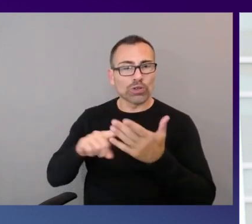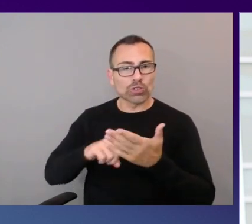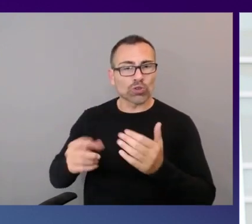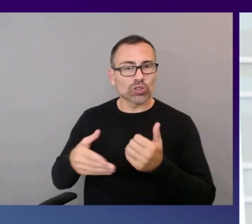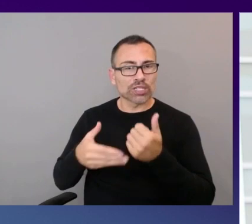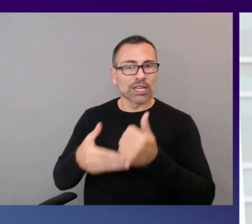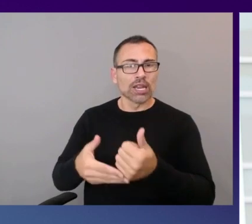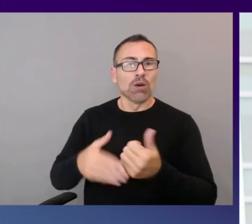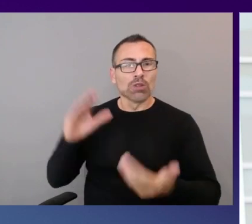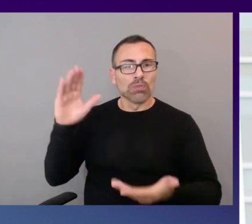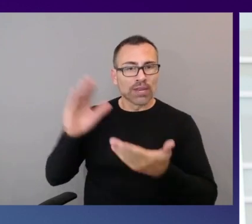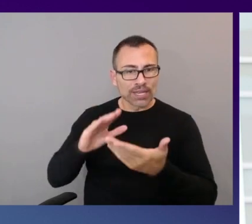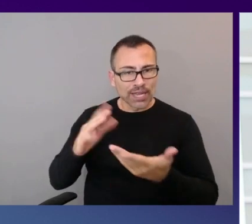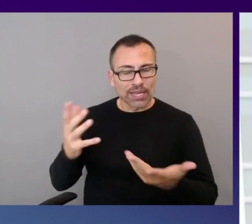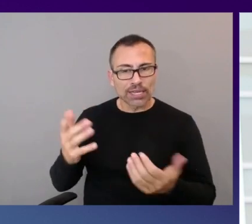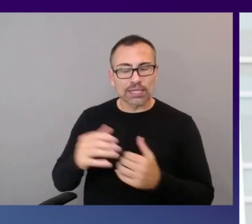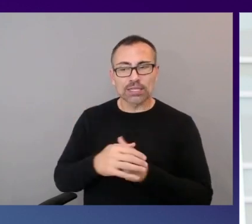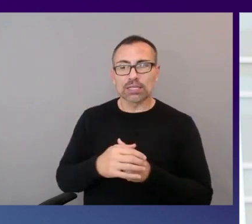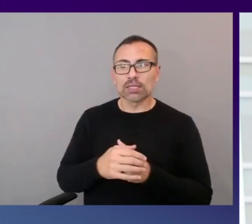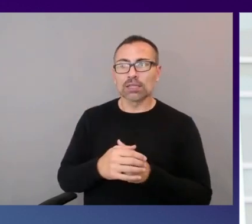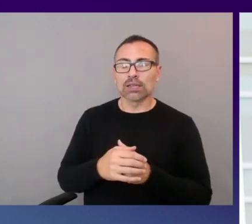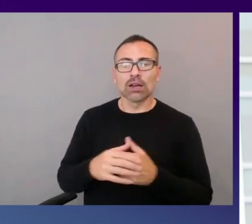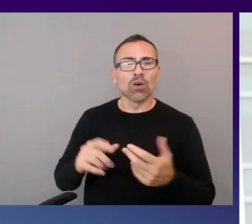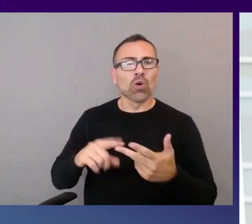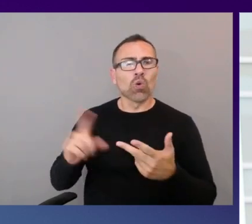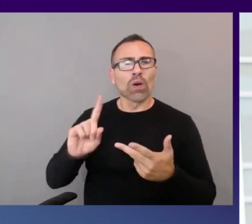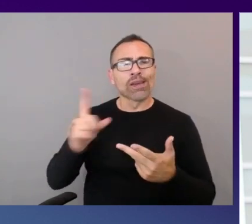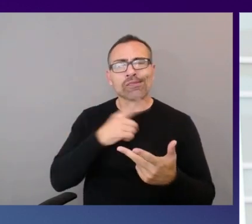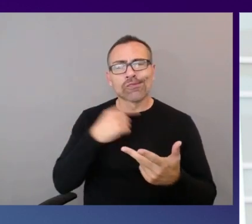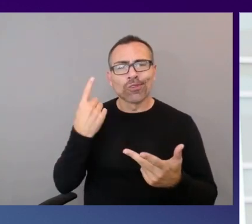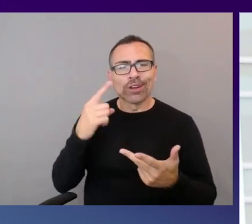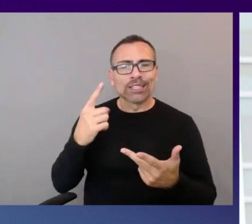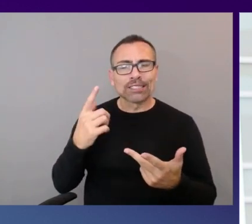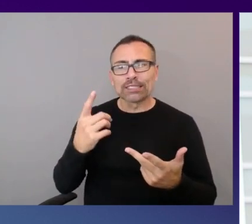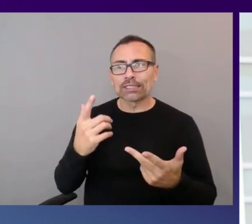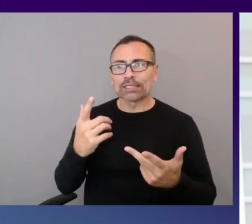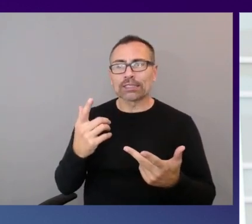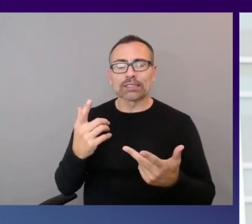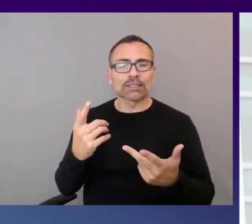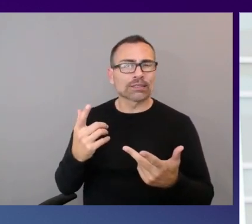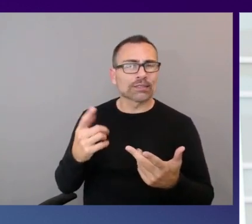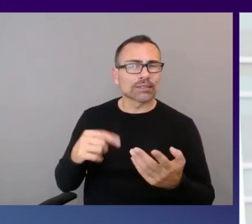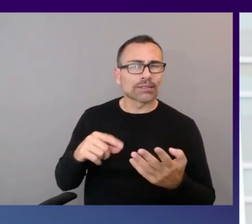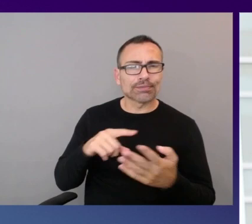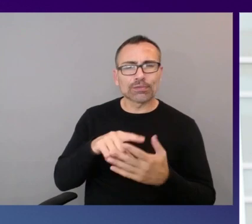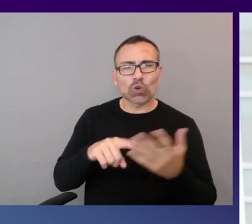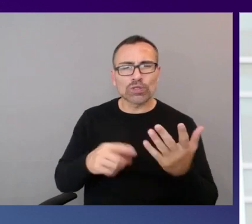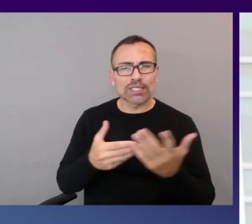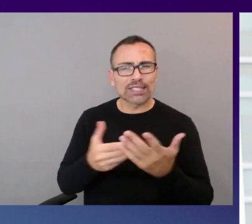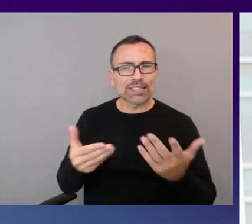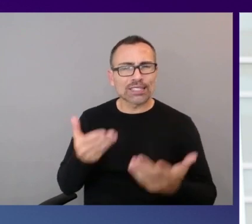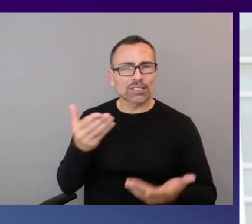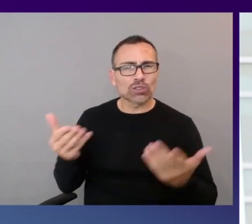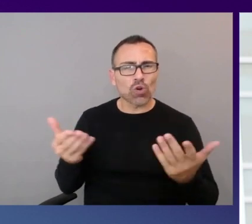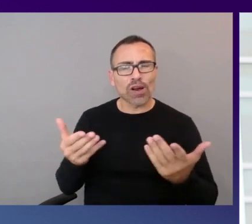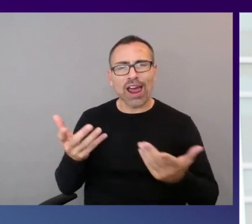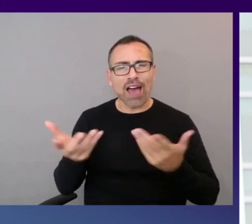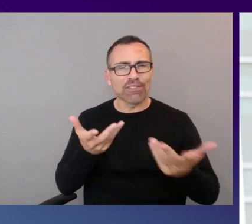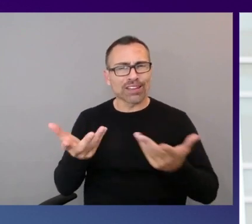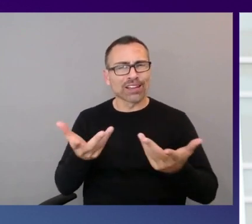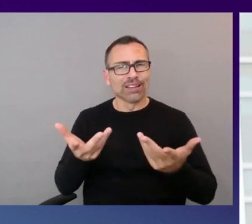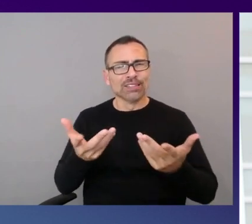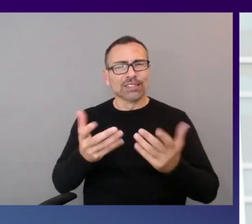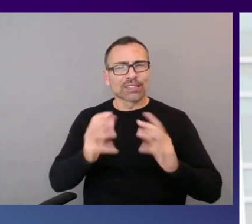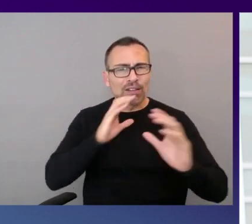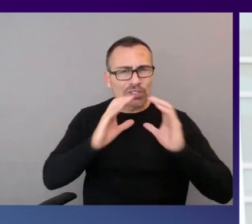those. And creating, you know, a more dialogue as well as awareness of some of the risks and